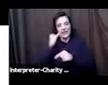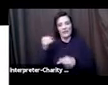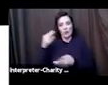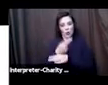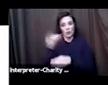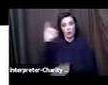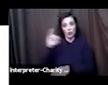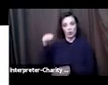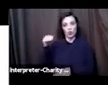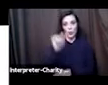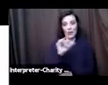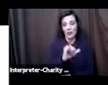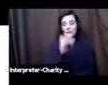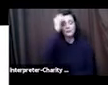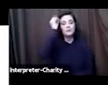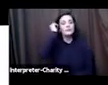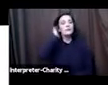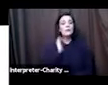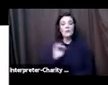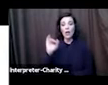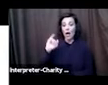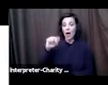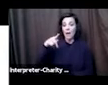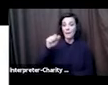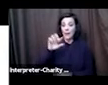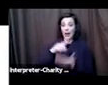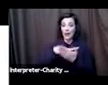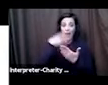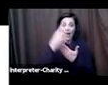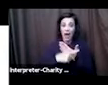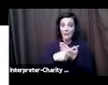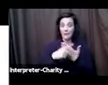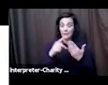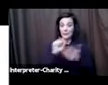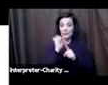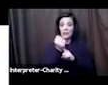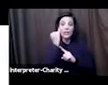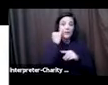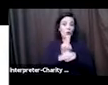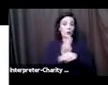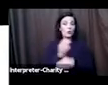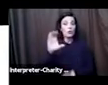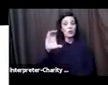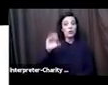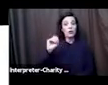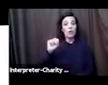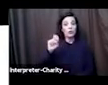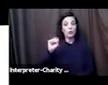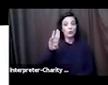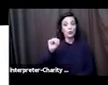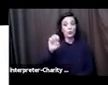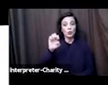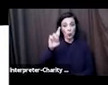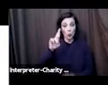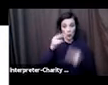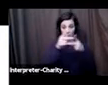too that the same iPad app situation, if we purchase it using a consumer electronics model from say Best Buy or Amazon, Target, wherever you want to